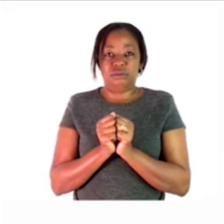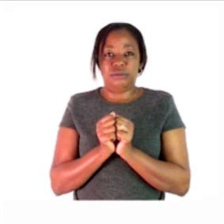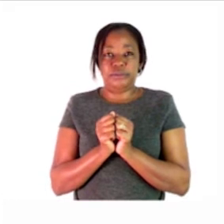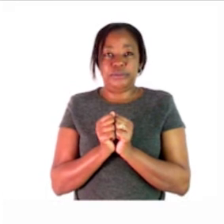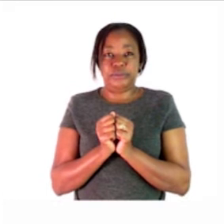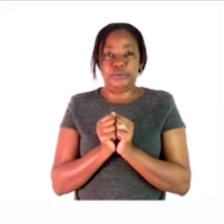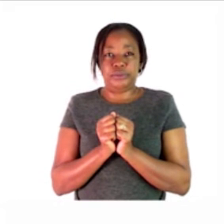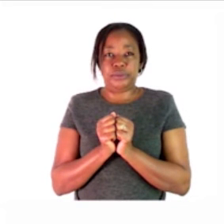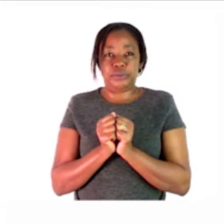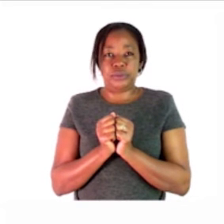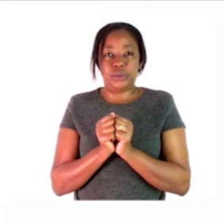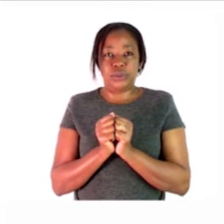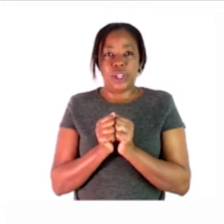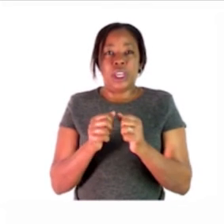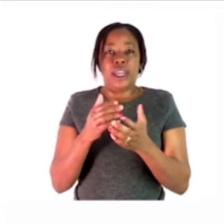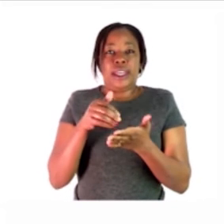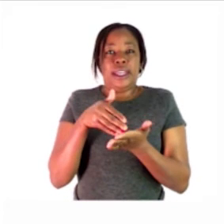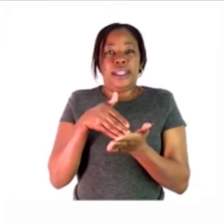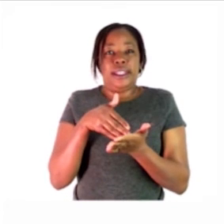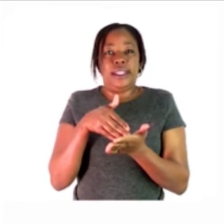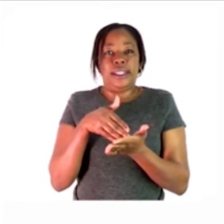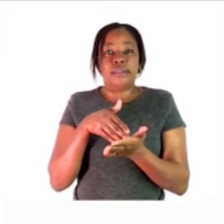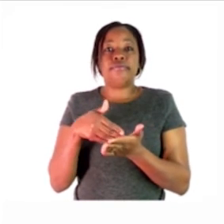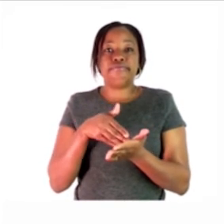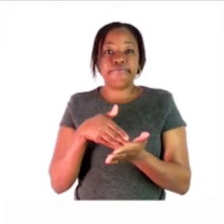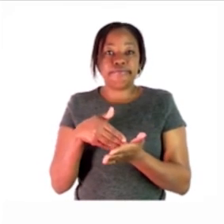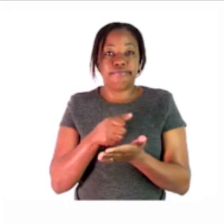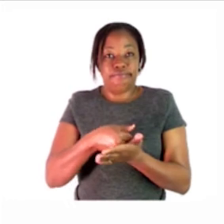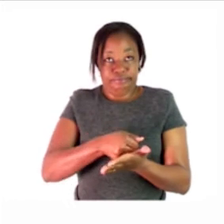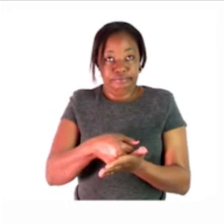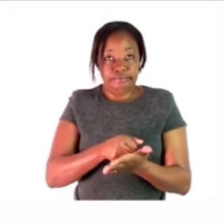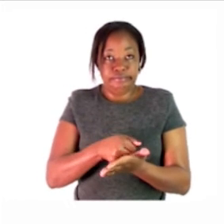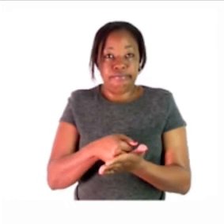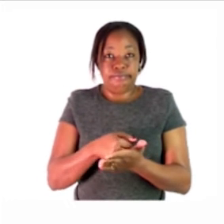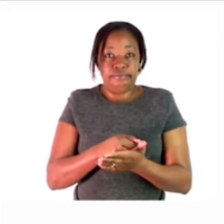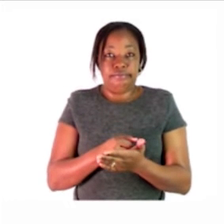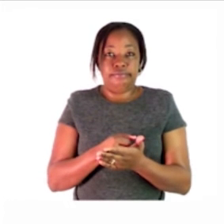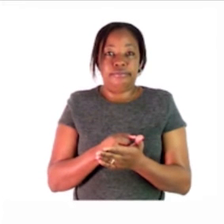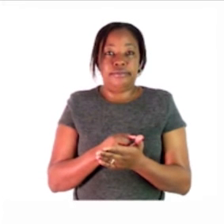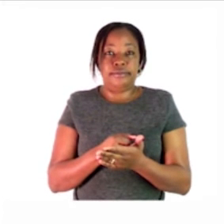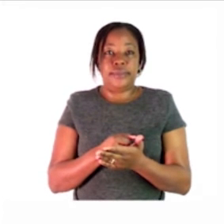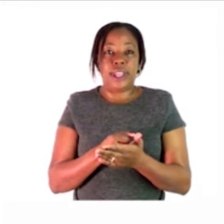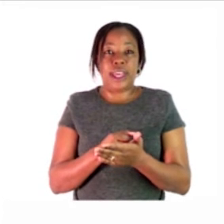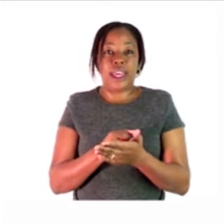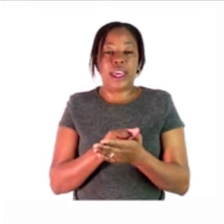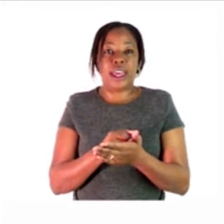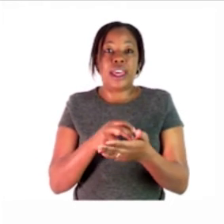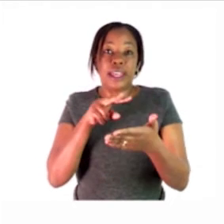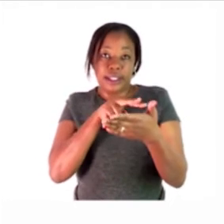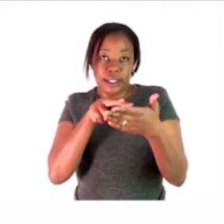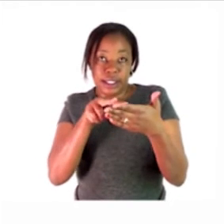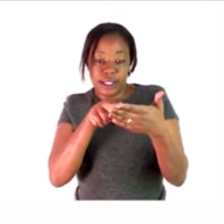see if you can get some out of them correct. Just read it properly before you underline or circle your